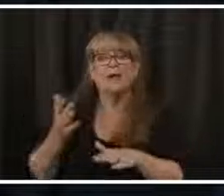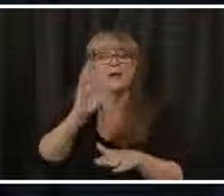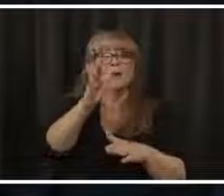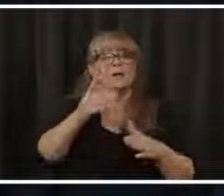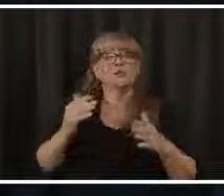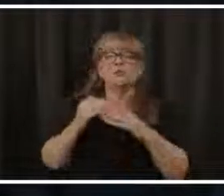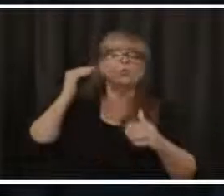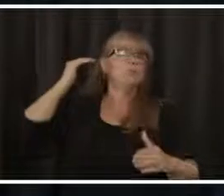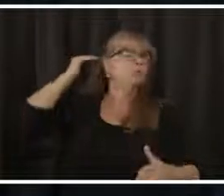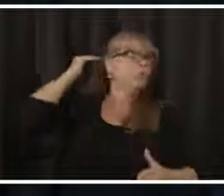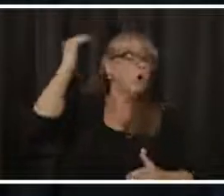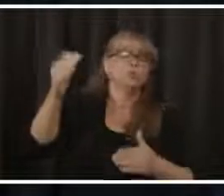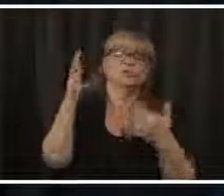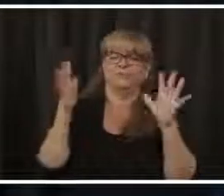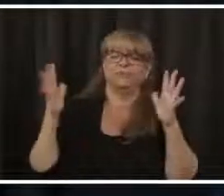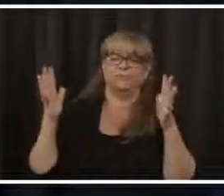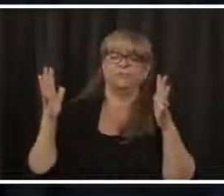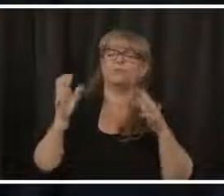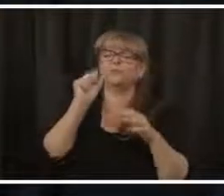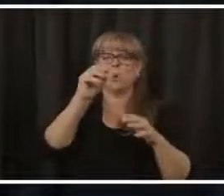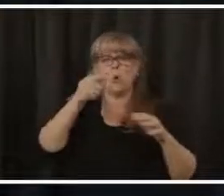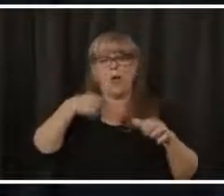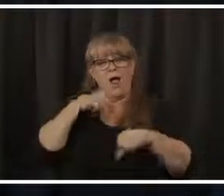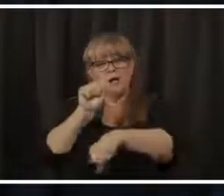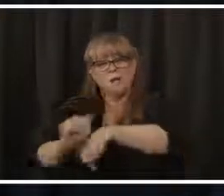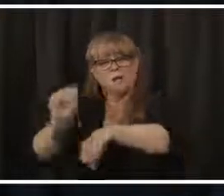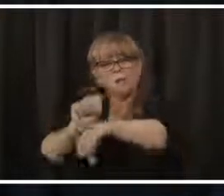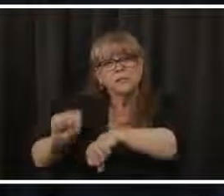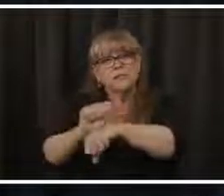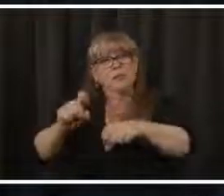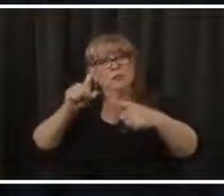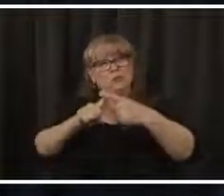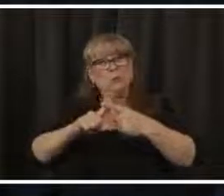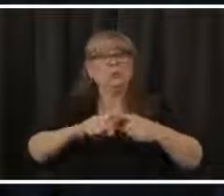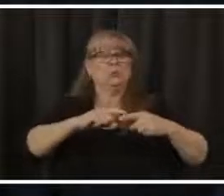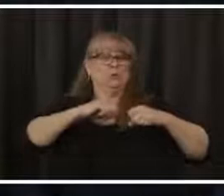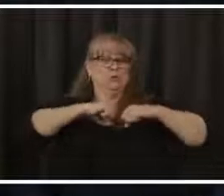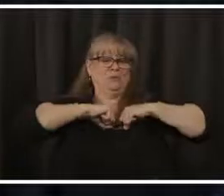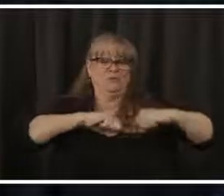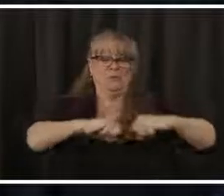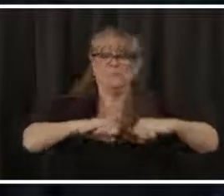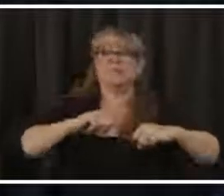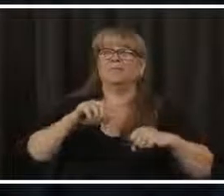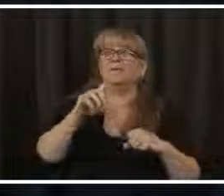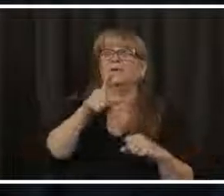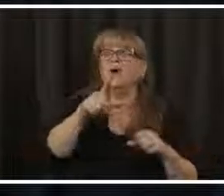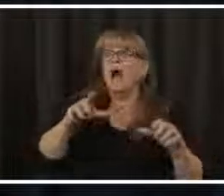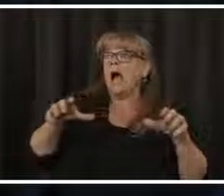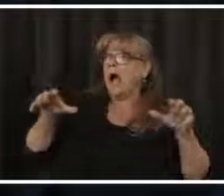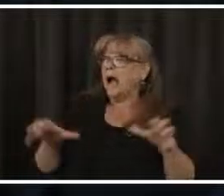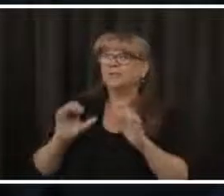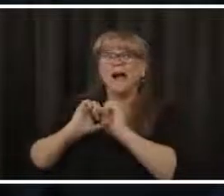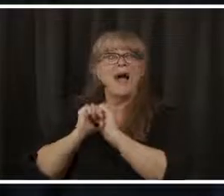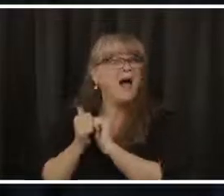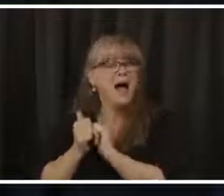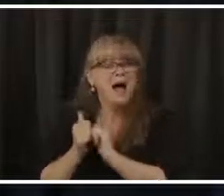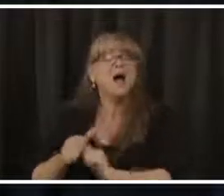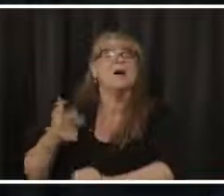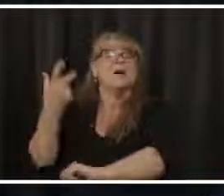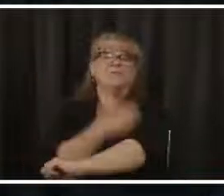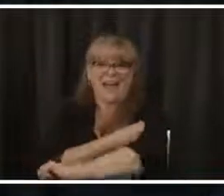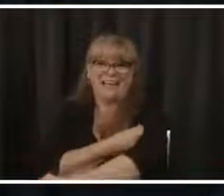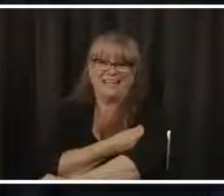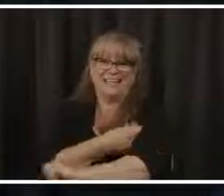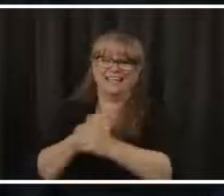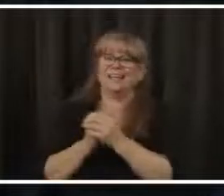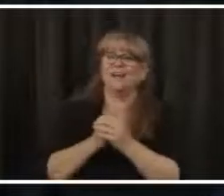take an action to prevent that from getting worse, and that action is get protected. Get vaccinated. Until you are,